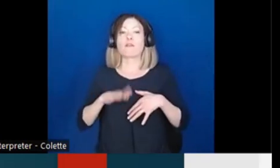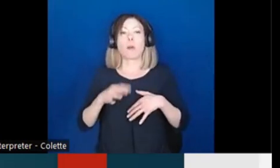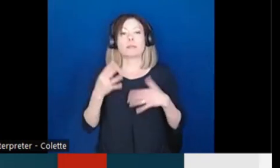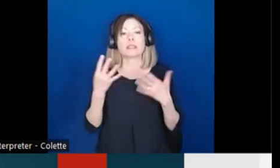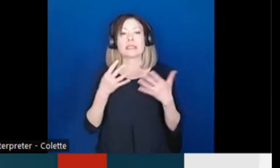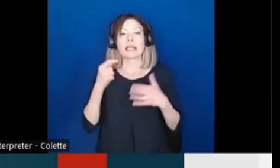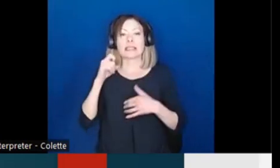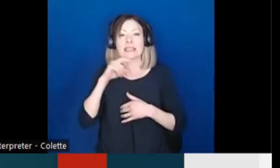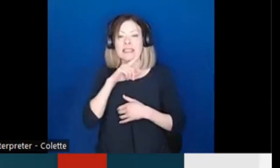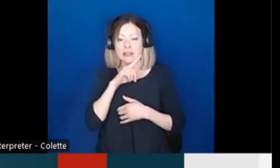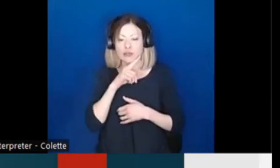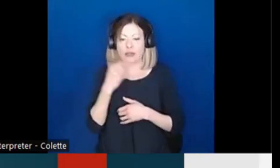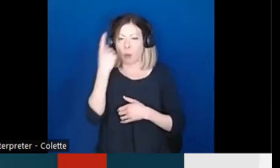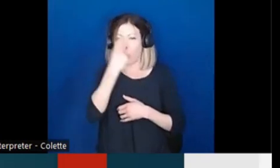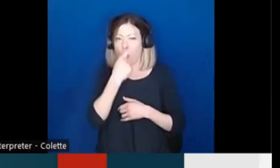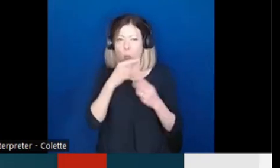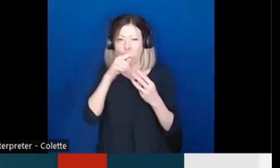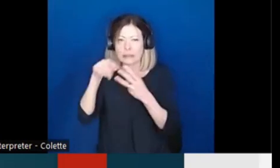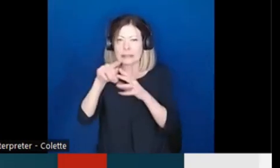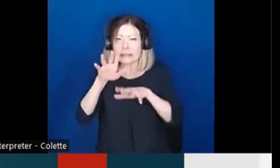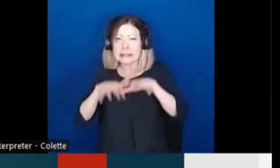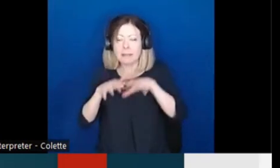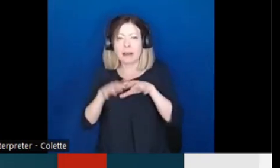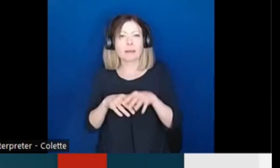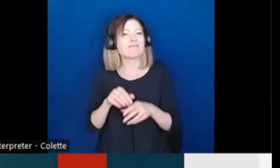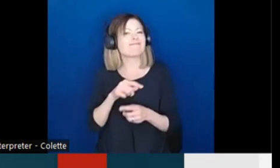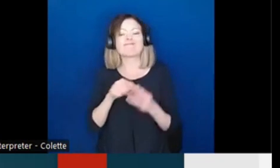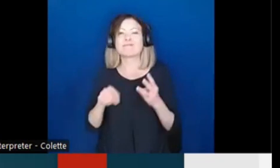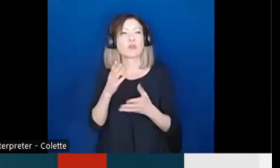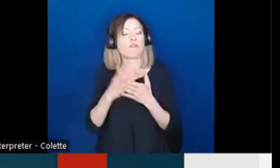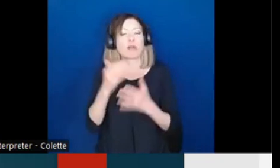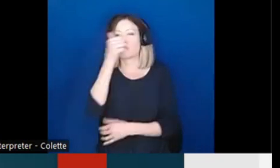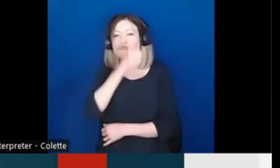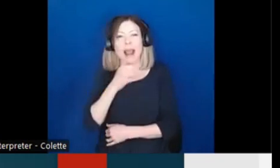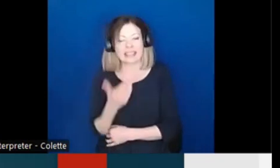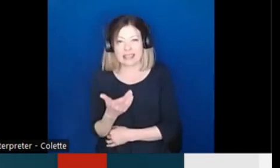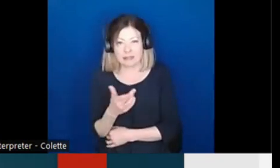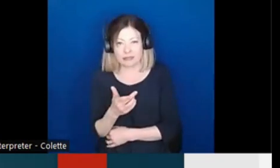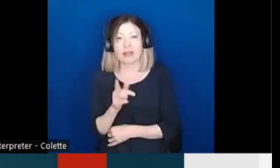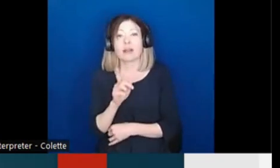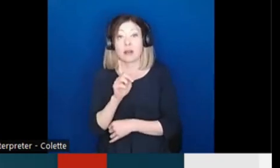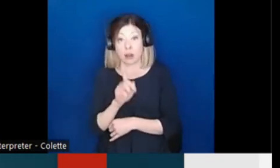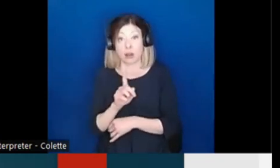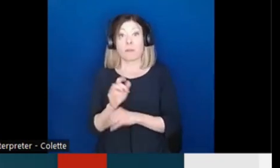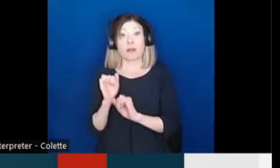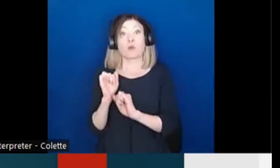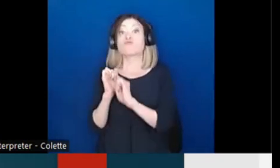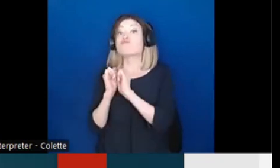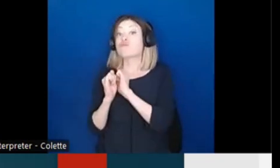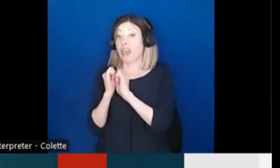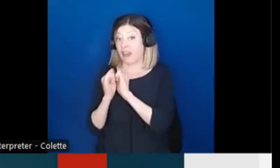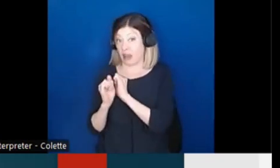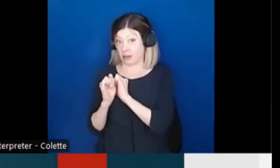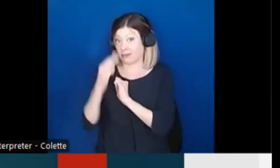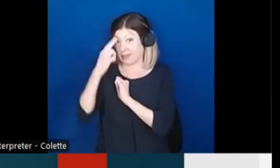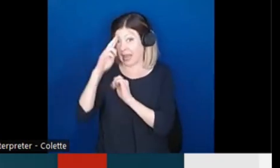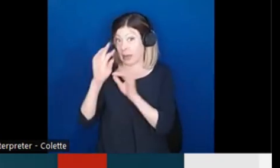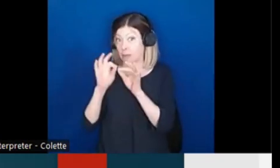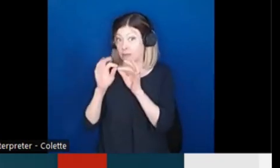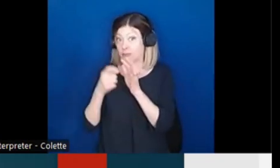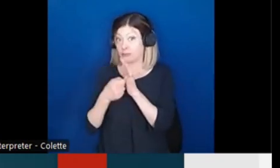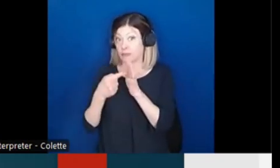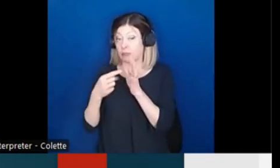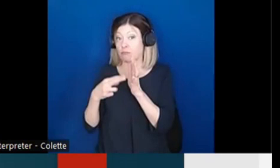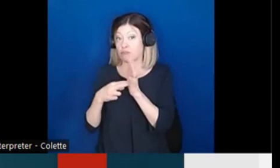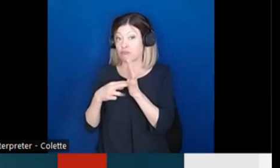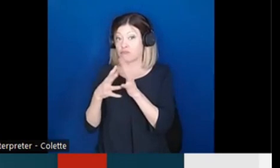attractive. The picture is a portrait that was painted by the brother Branwell. Branwell was kind